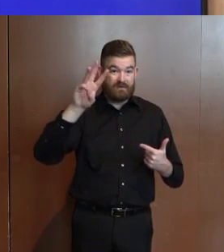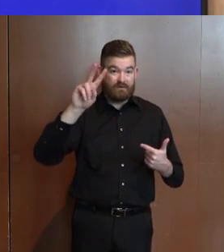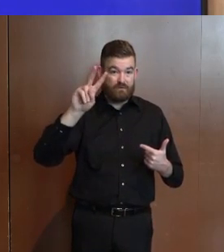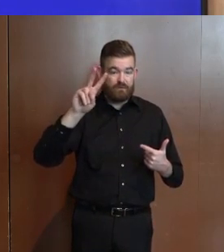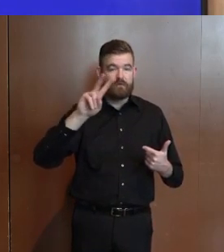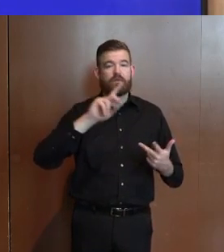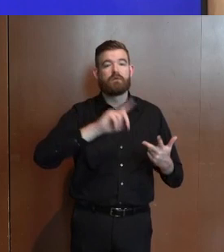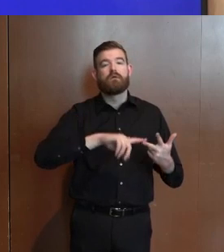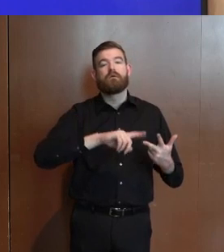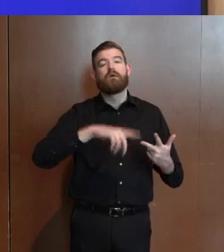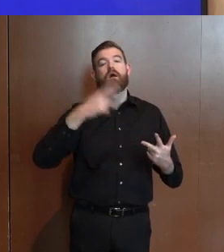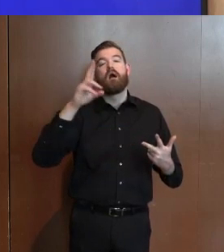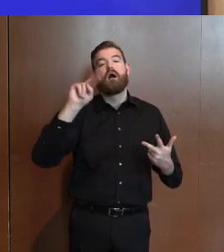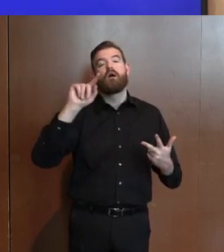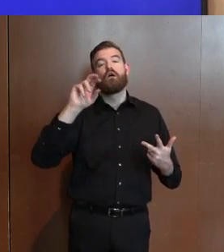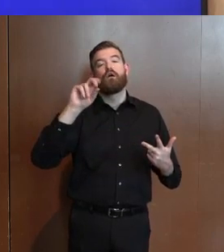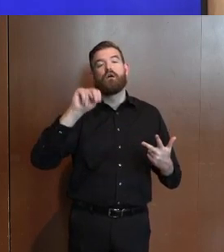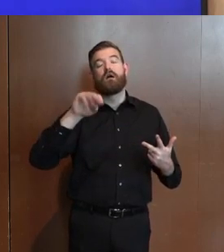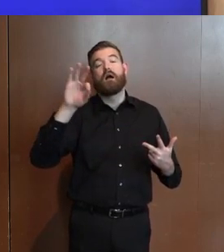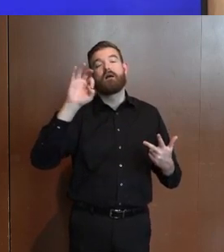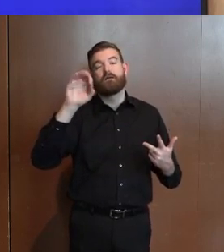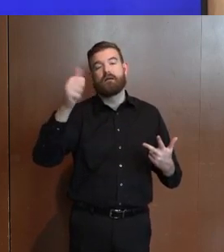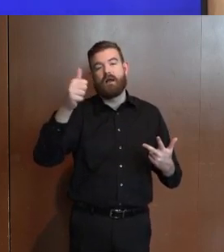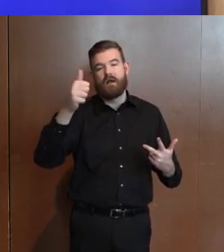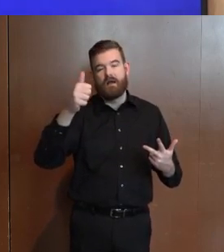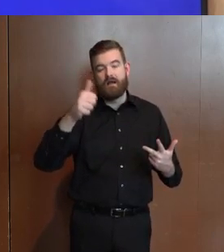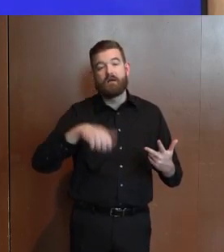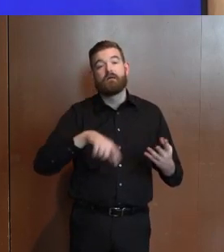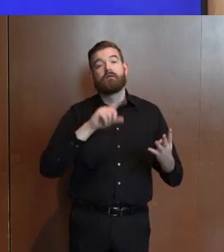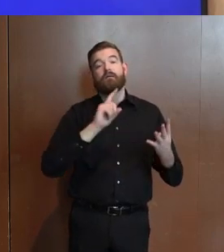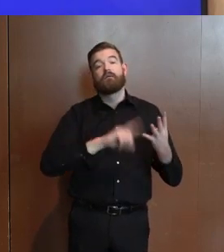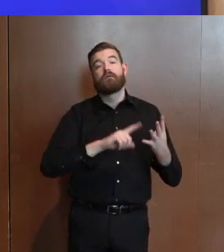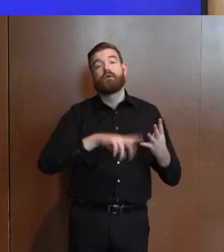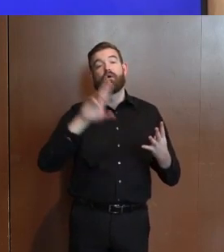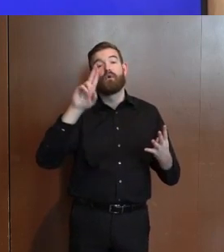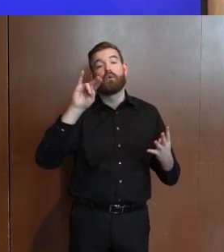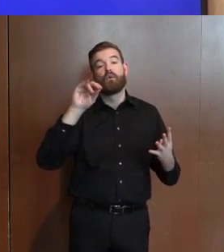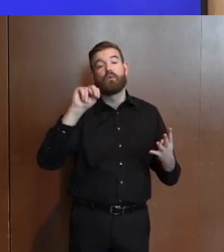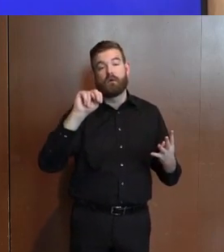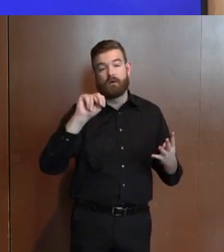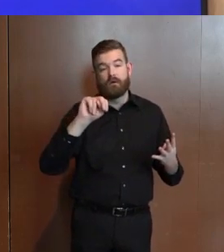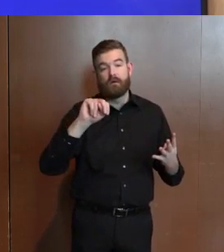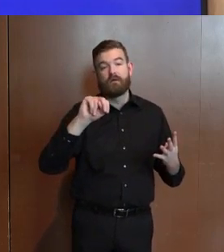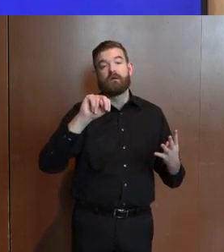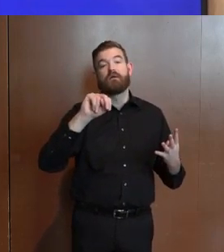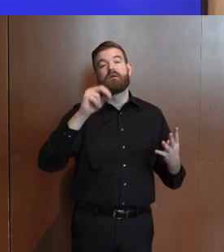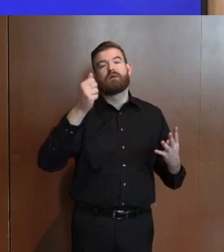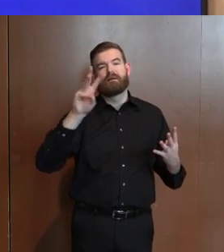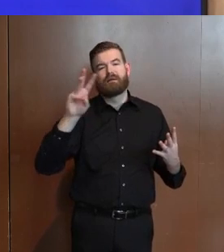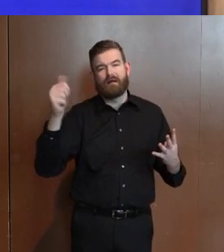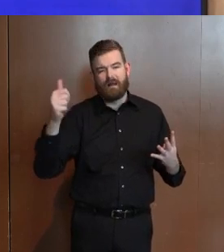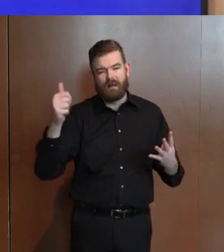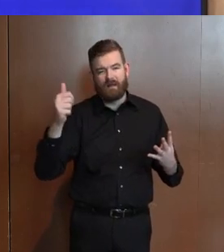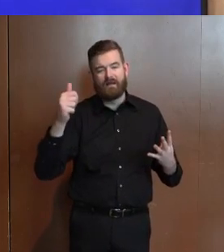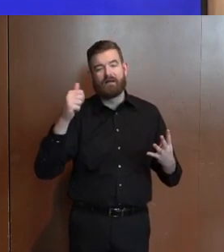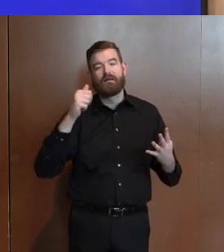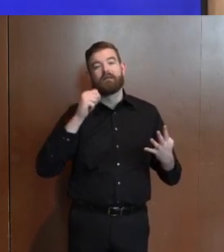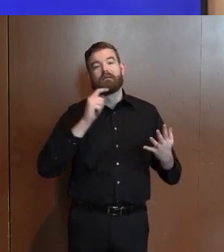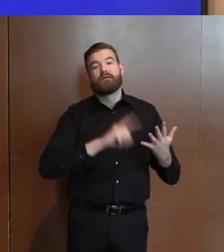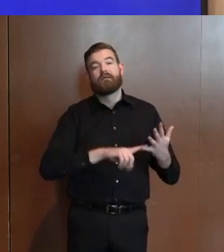1,910. Union, next at 1661. Passaic is fifth at 1494, but it must be said Middlesex is